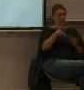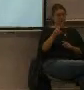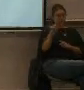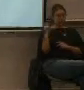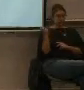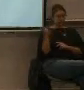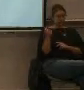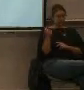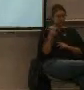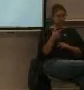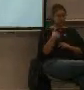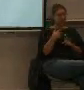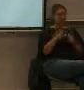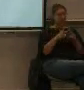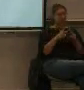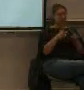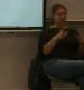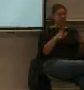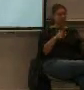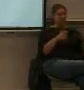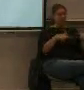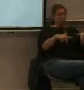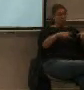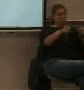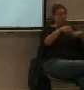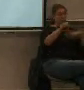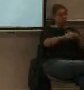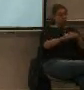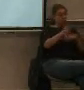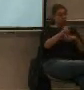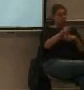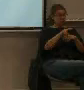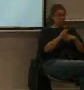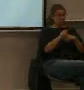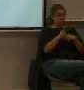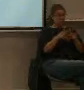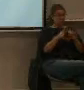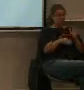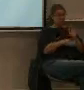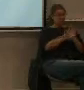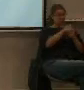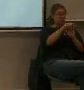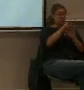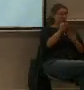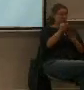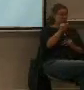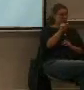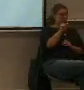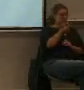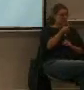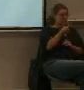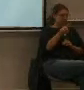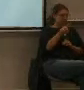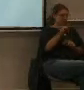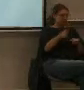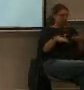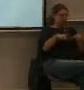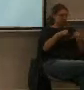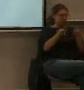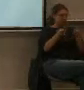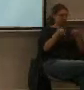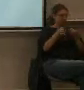very rapid uptake at low concentrations, and then you eventually saturate out. You just can't take up any more nutrient any